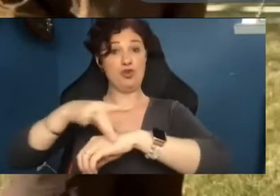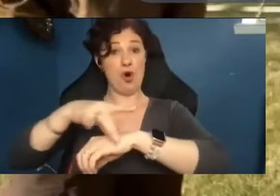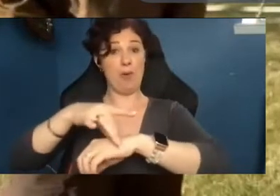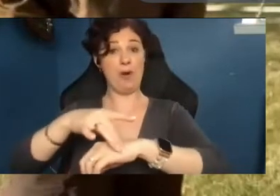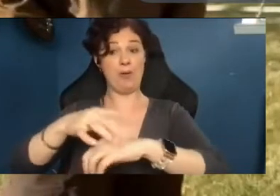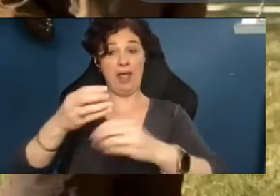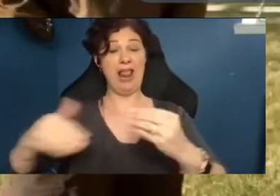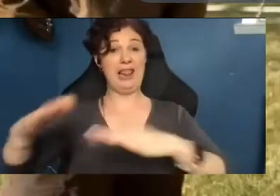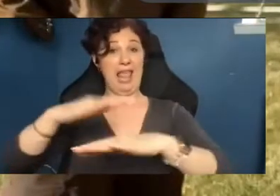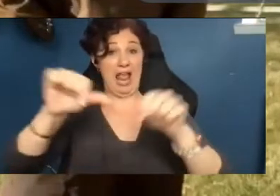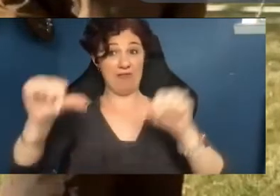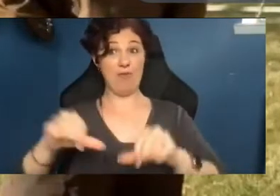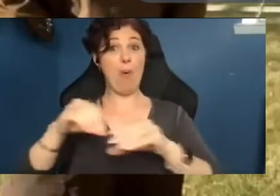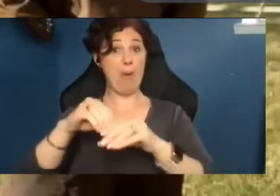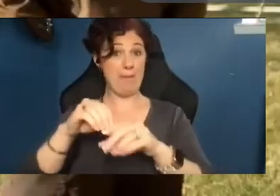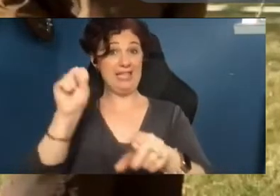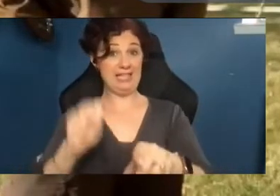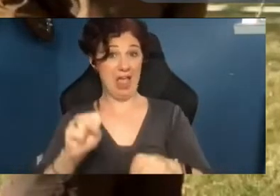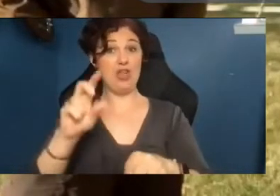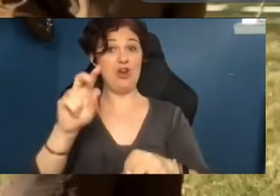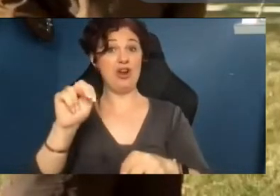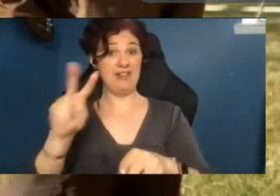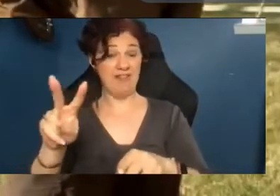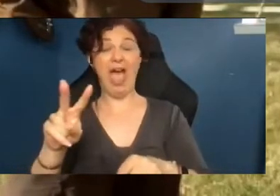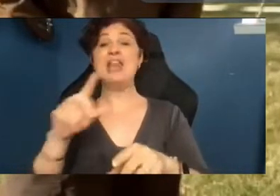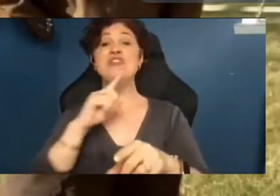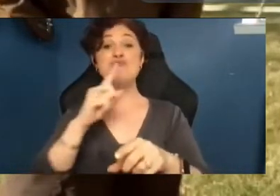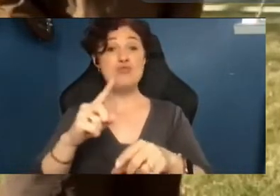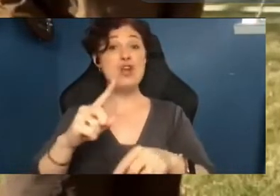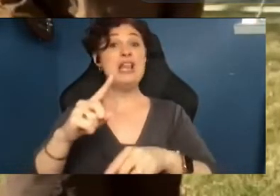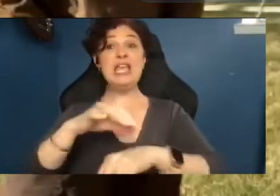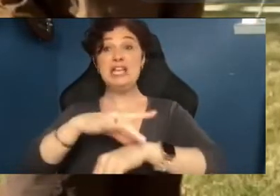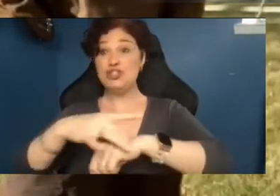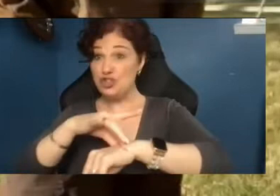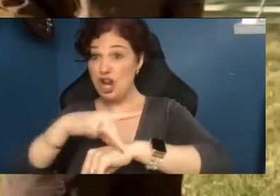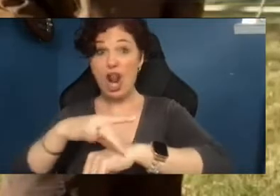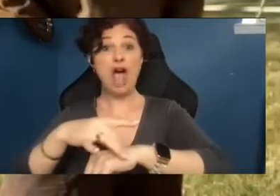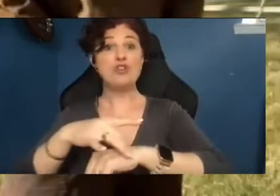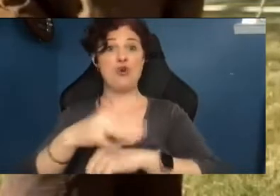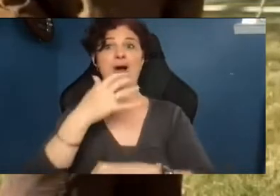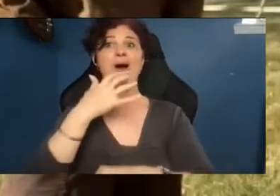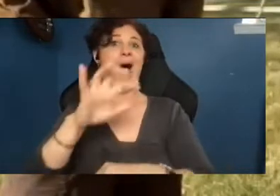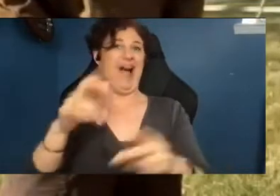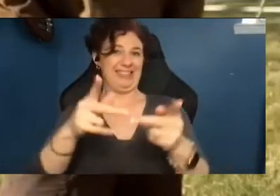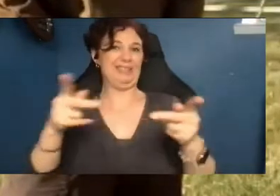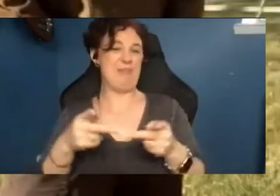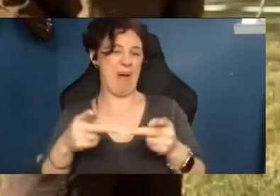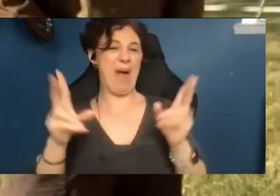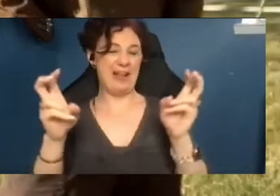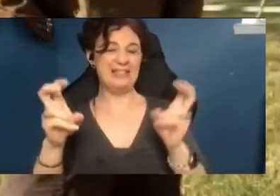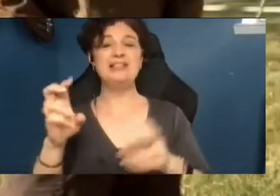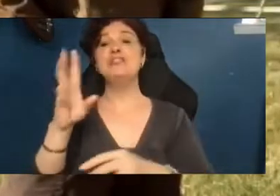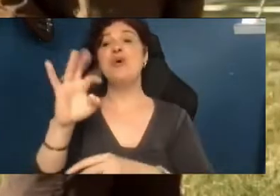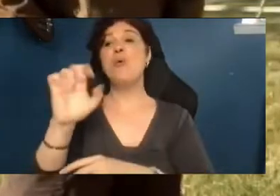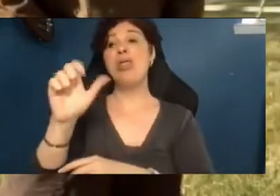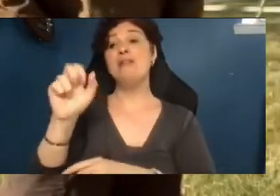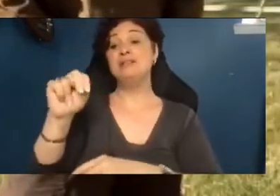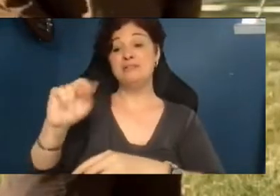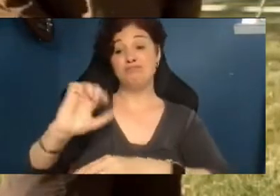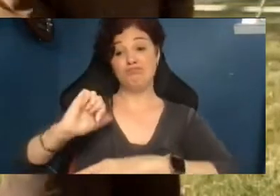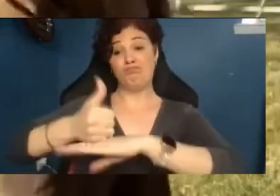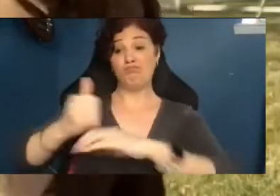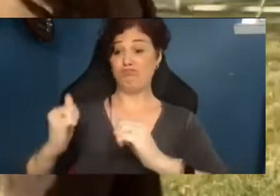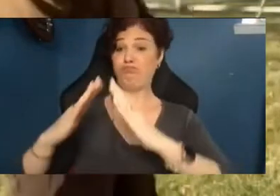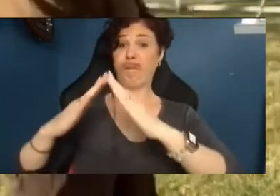landform in southern Nevada, and it's actually a really traditional geological hotspot. So the Wilson Cliffs formed